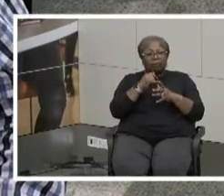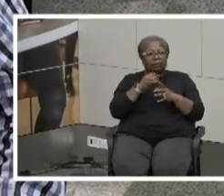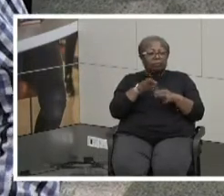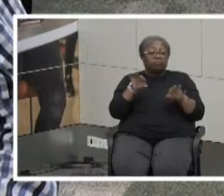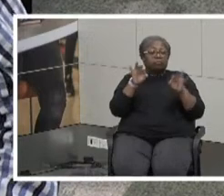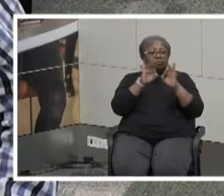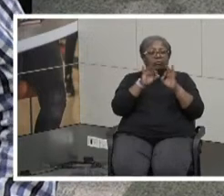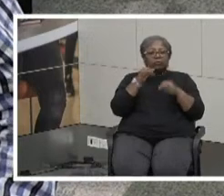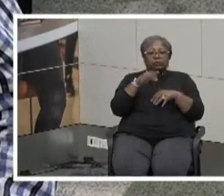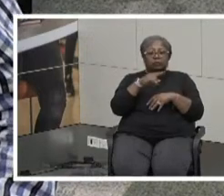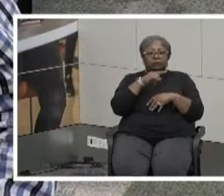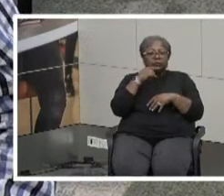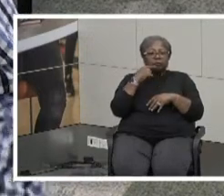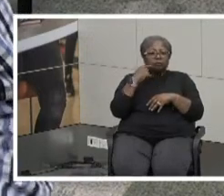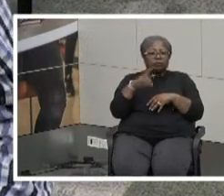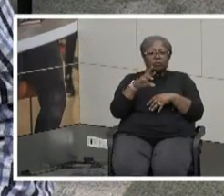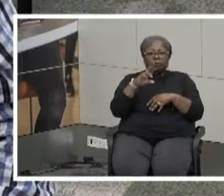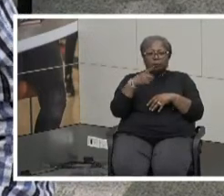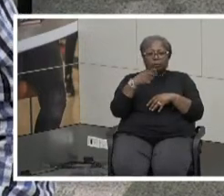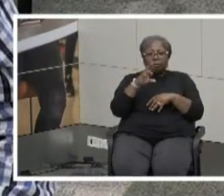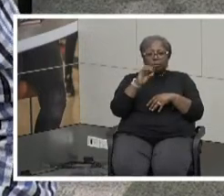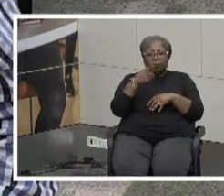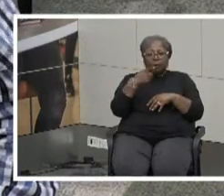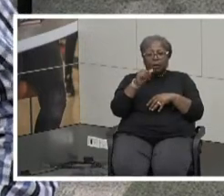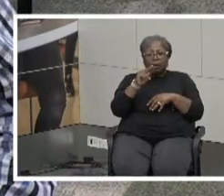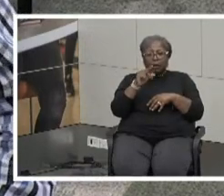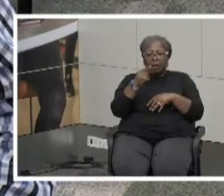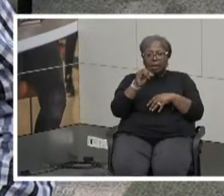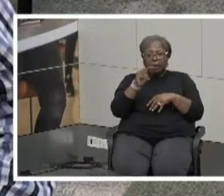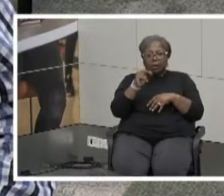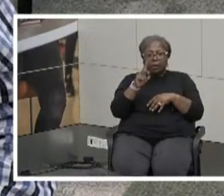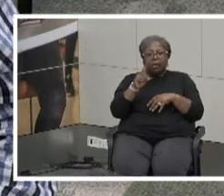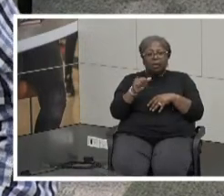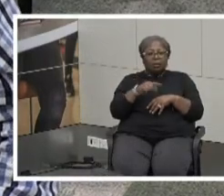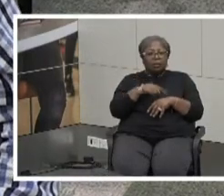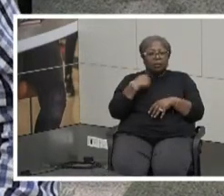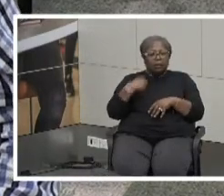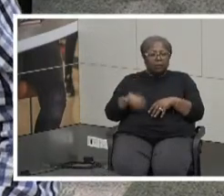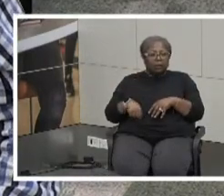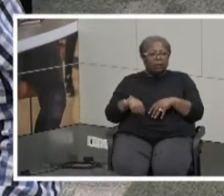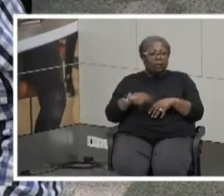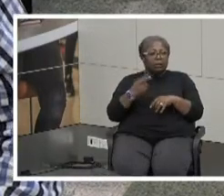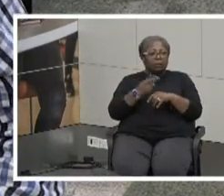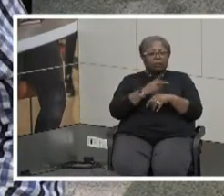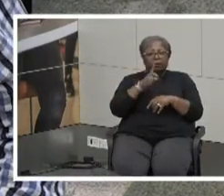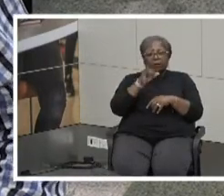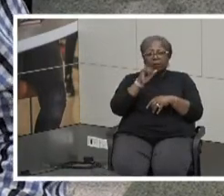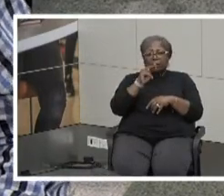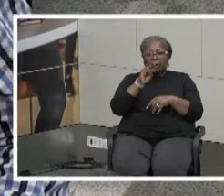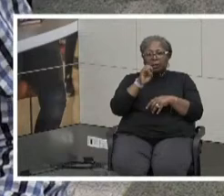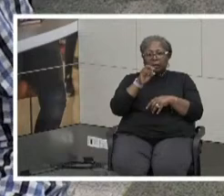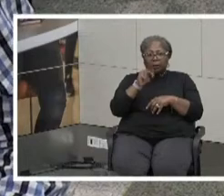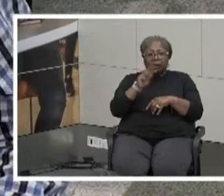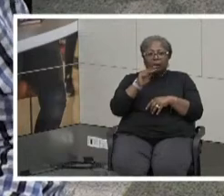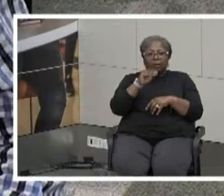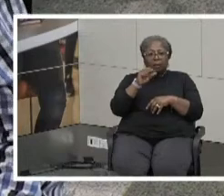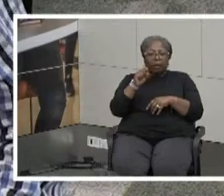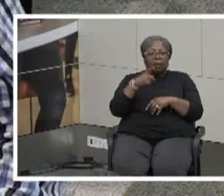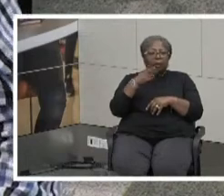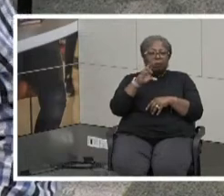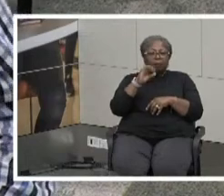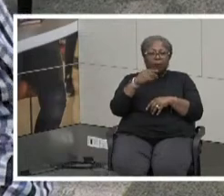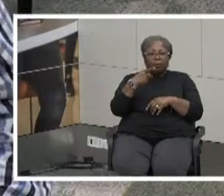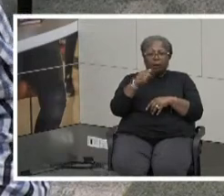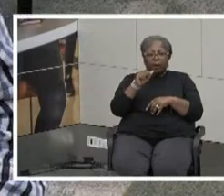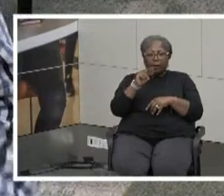elements of the Russian propaganda model one already knew that China's ma Zedong used Lenin's model as a tool of mass propaganda and